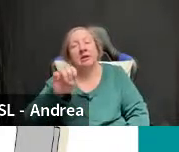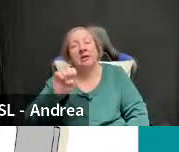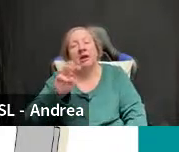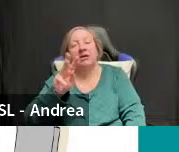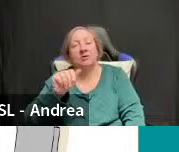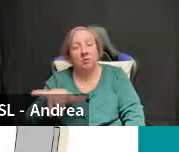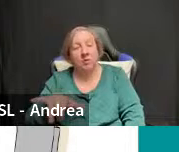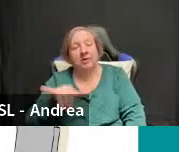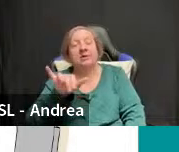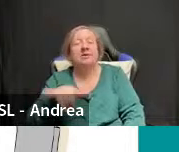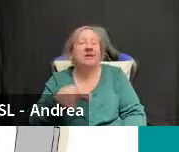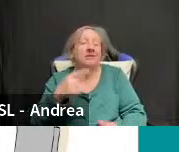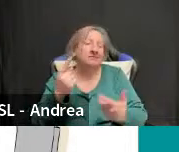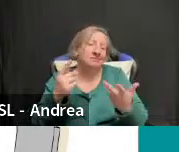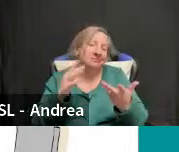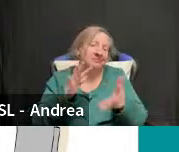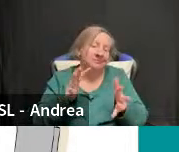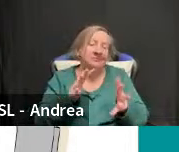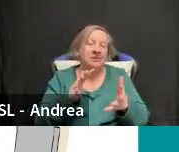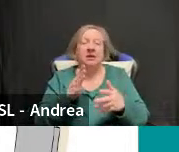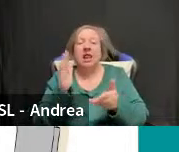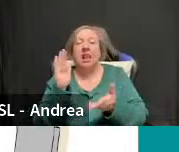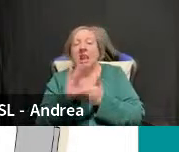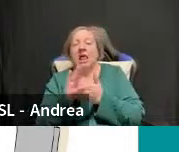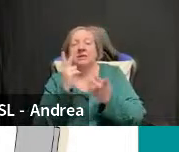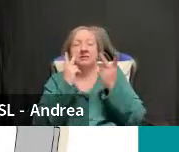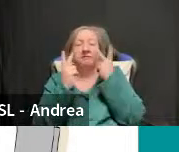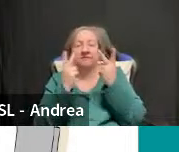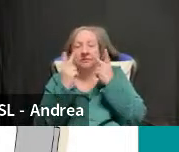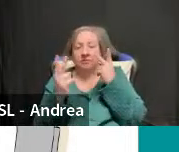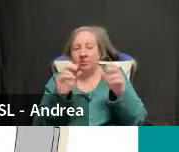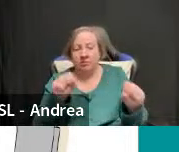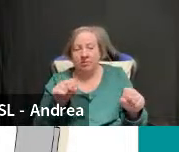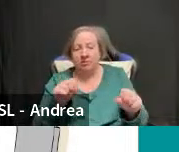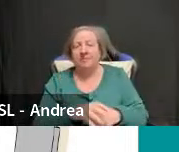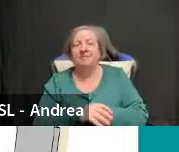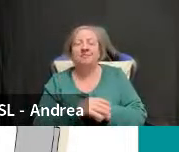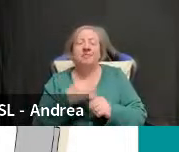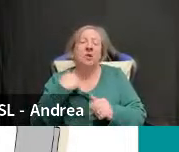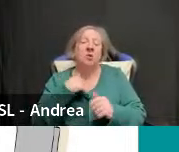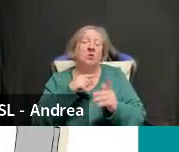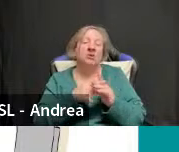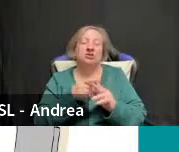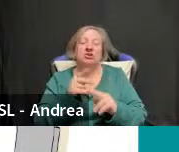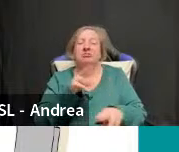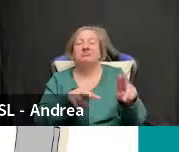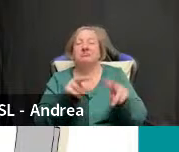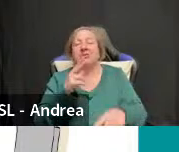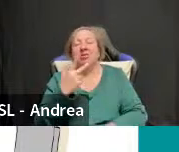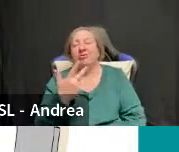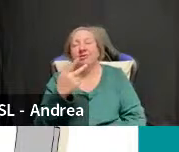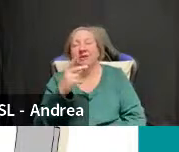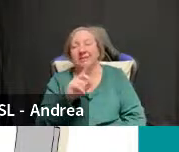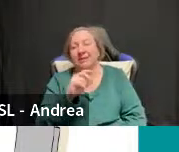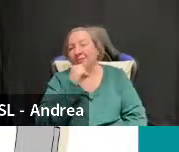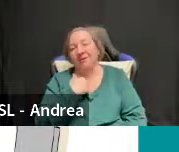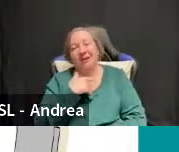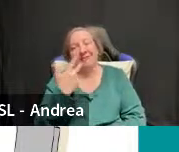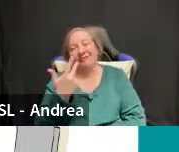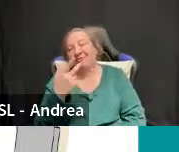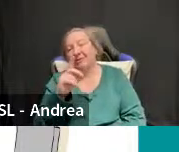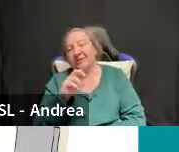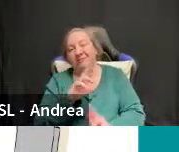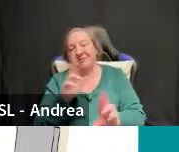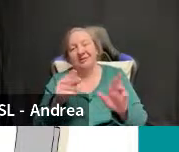of a consideration. They're a little bit less visible. However, we started to look at this in 3D. We don't have 3D ready to show